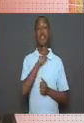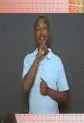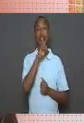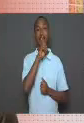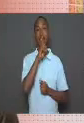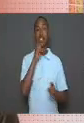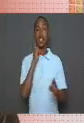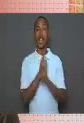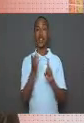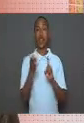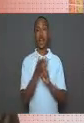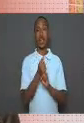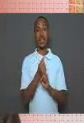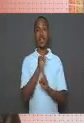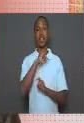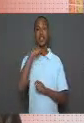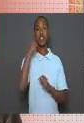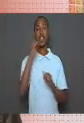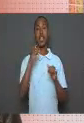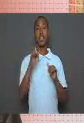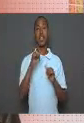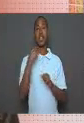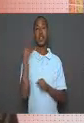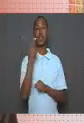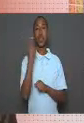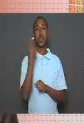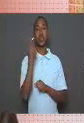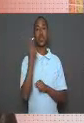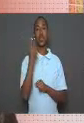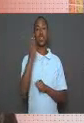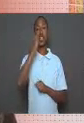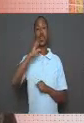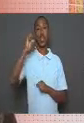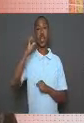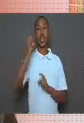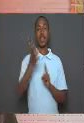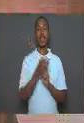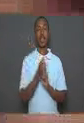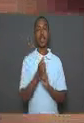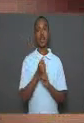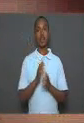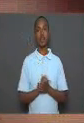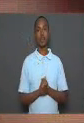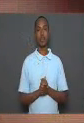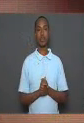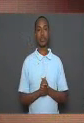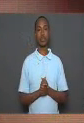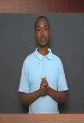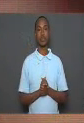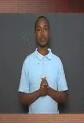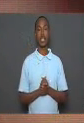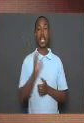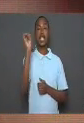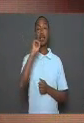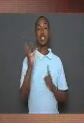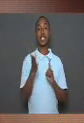the actual yield is usually less than the theoretical yield. The